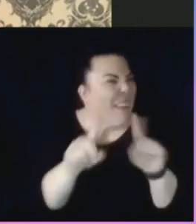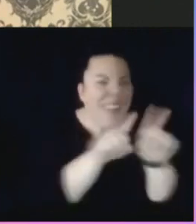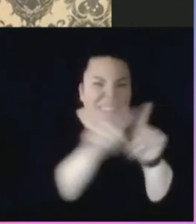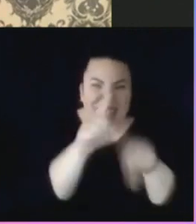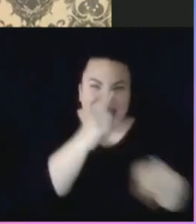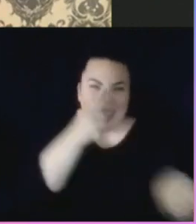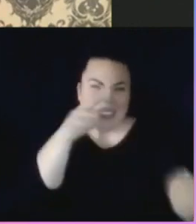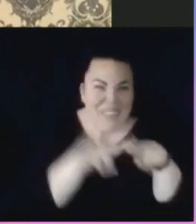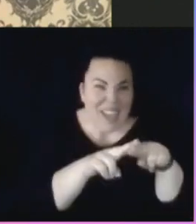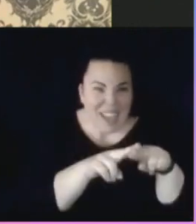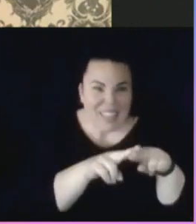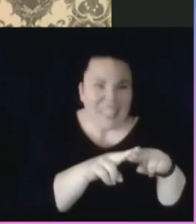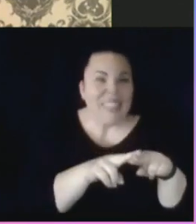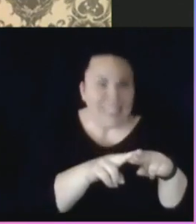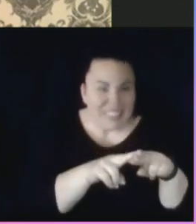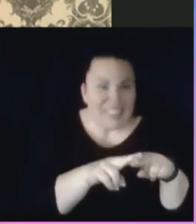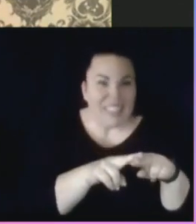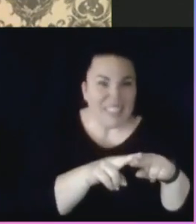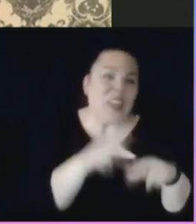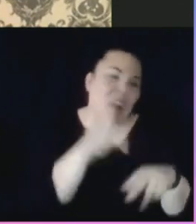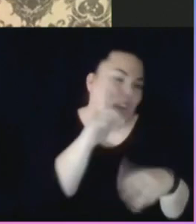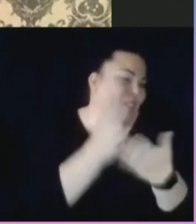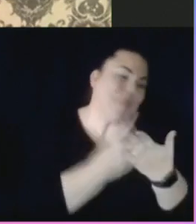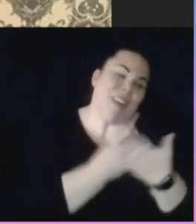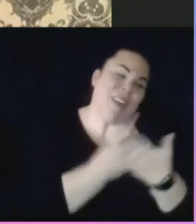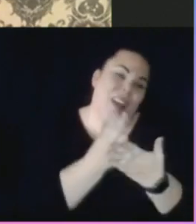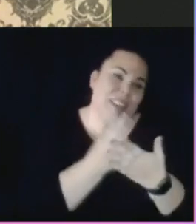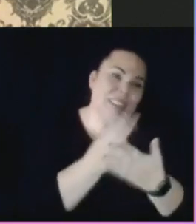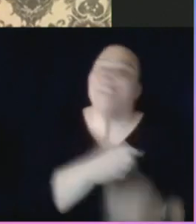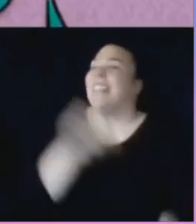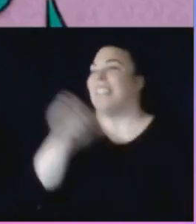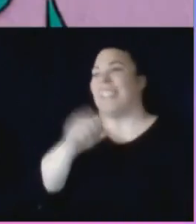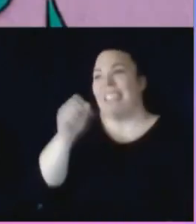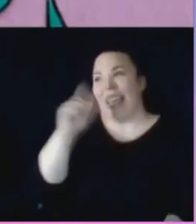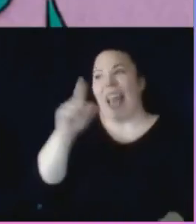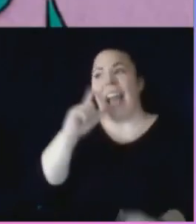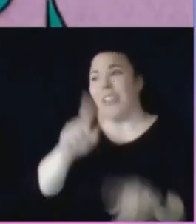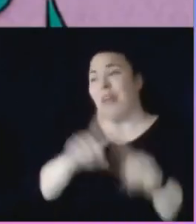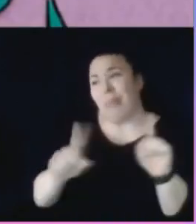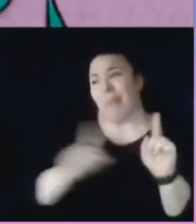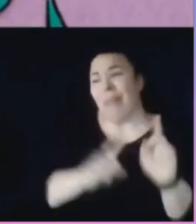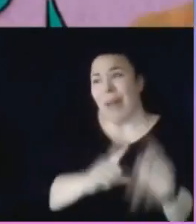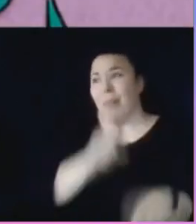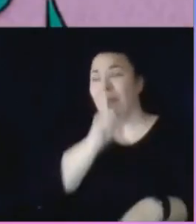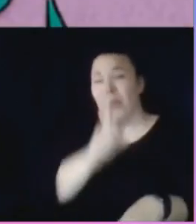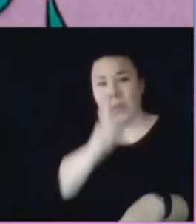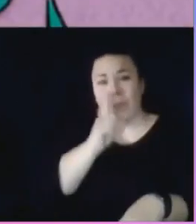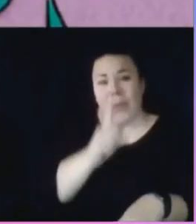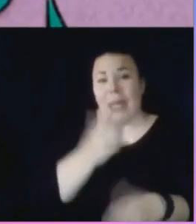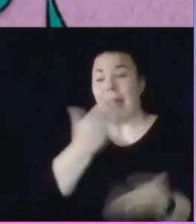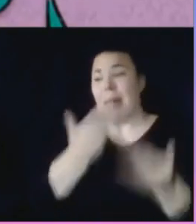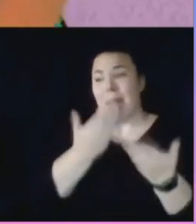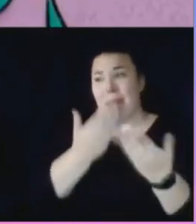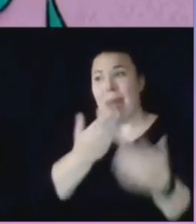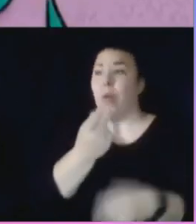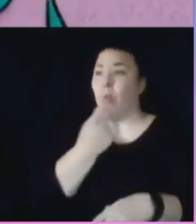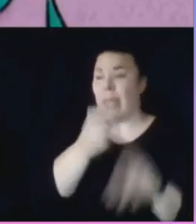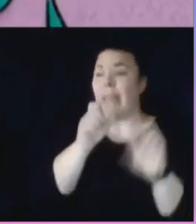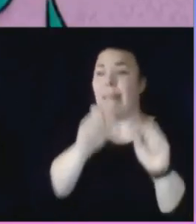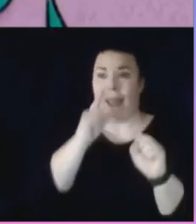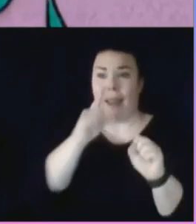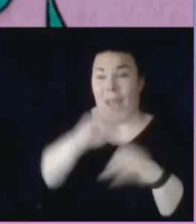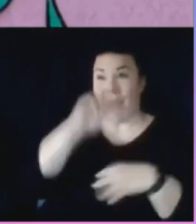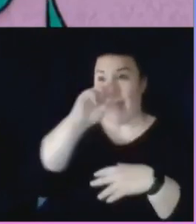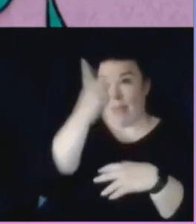I honestly don't see you enough, to be honest. It's so true, Imara, but let's just be real. Simultaneity looks like we can both have the politics and we can be at the dance